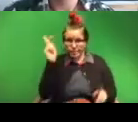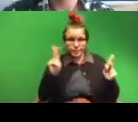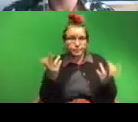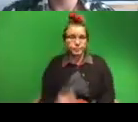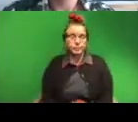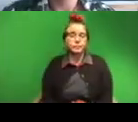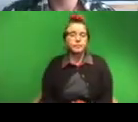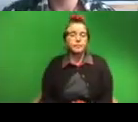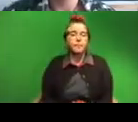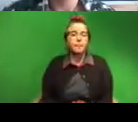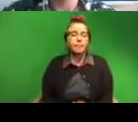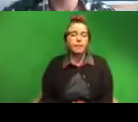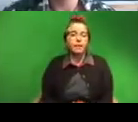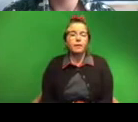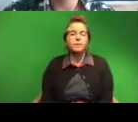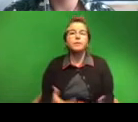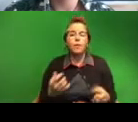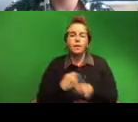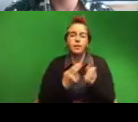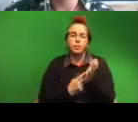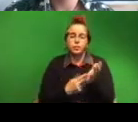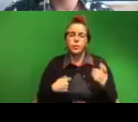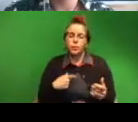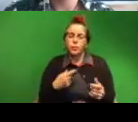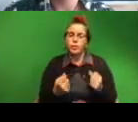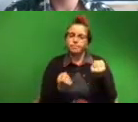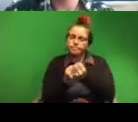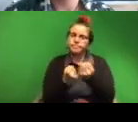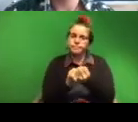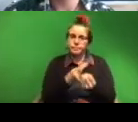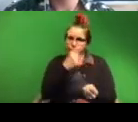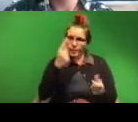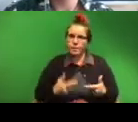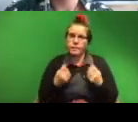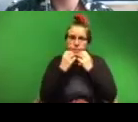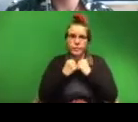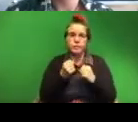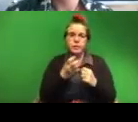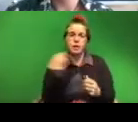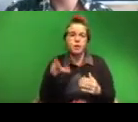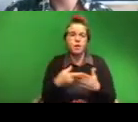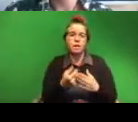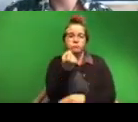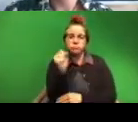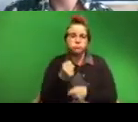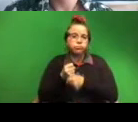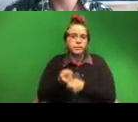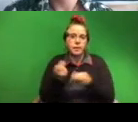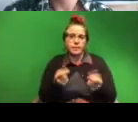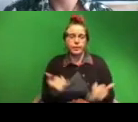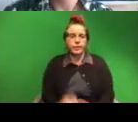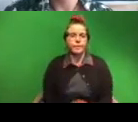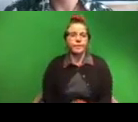we really want to make sure that we're voicing support for Black Lives Matter and all of the protests happening around the country. And